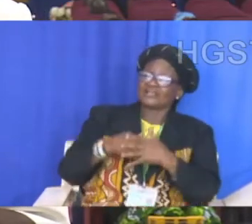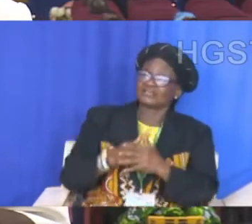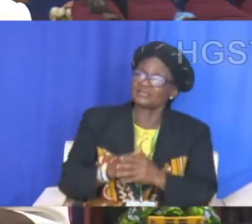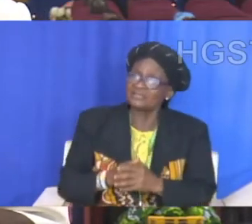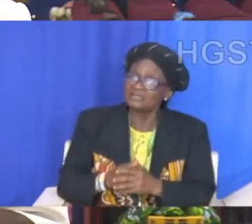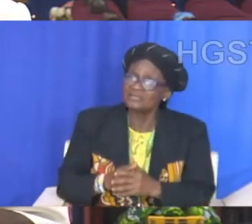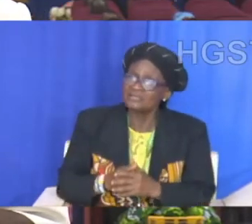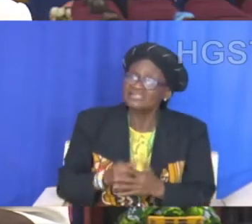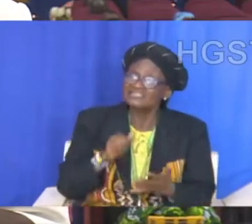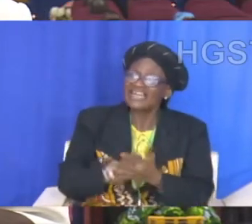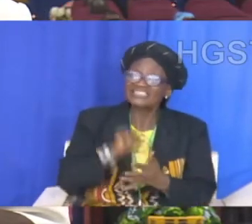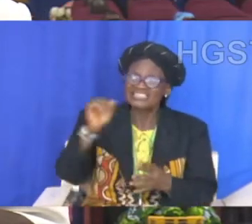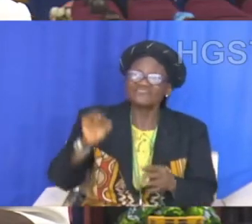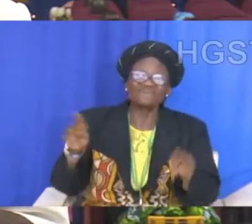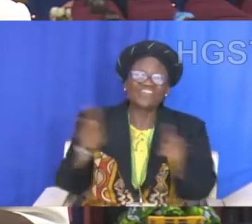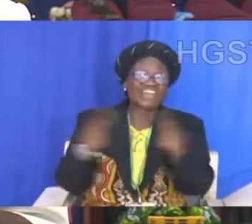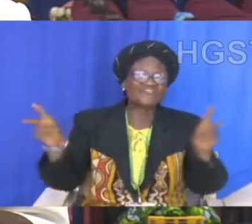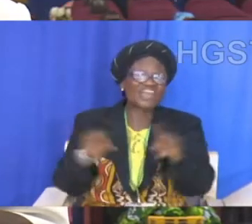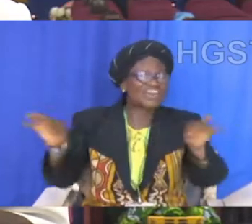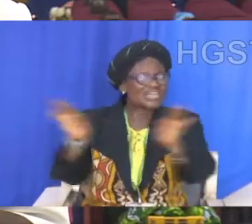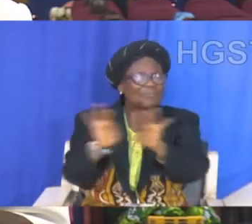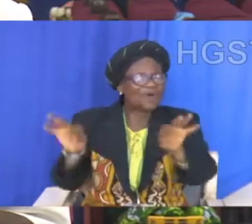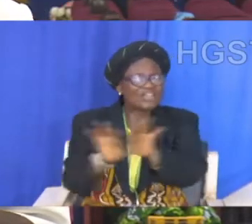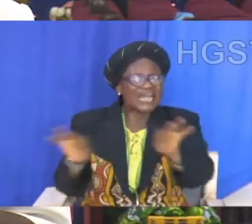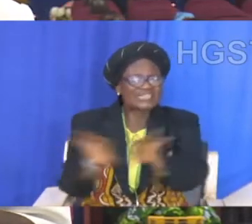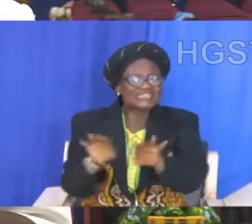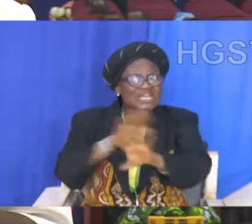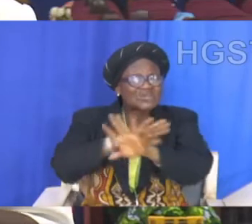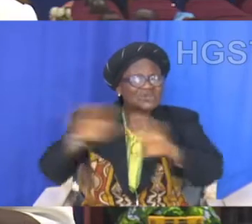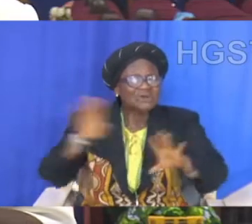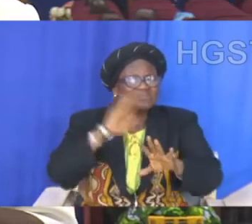That's very important. Don't be afraid.